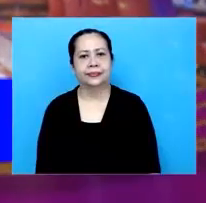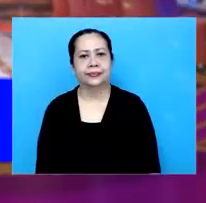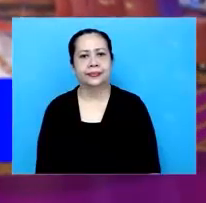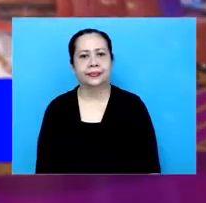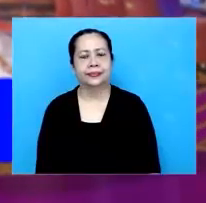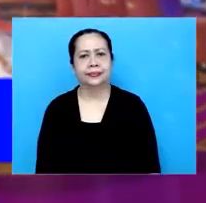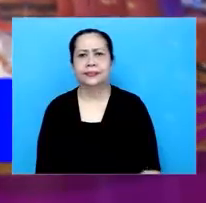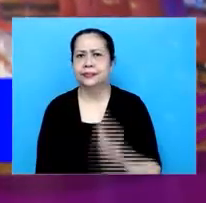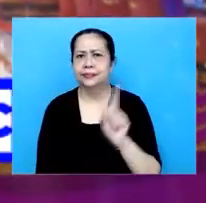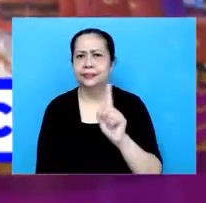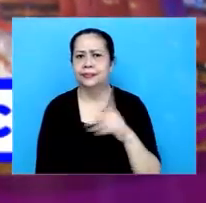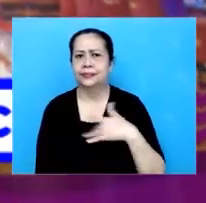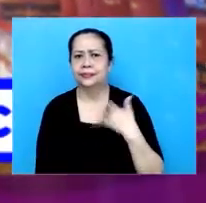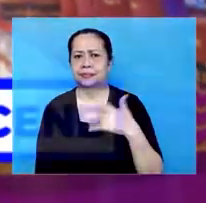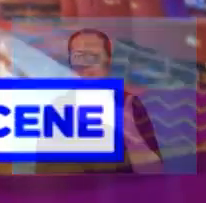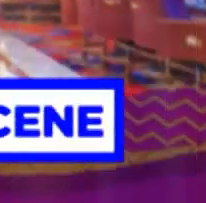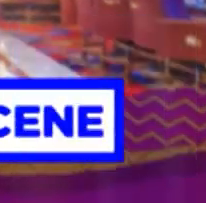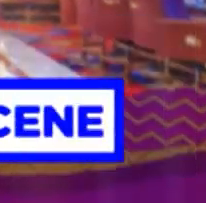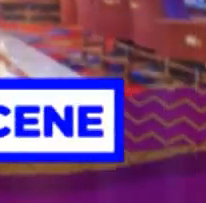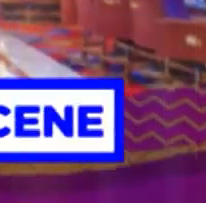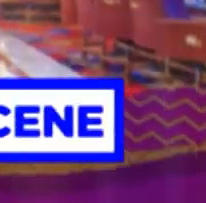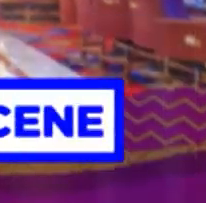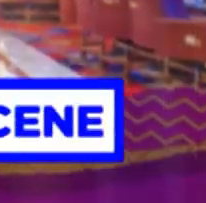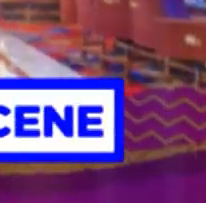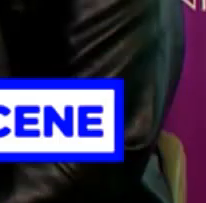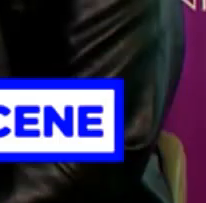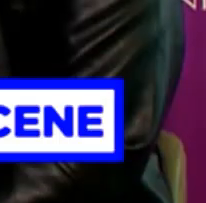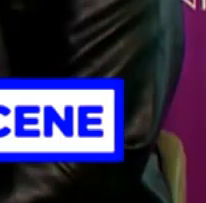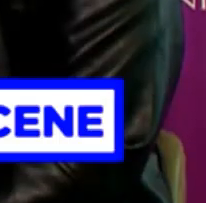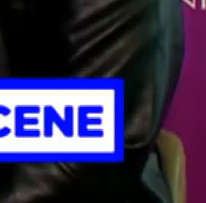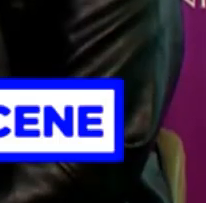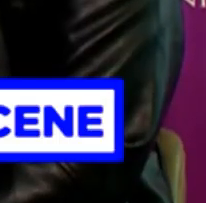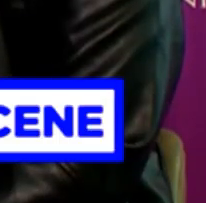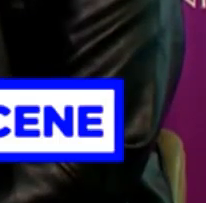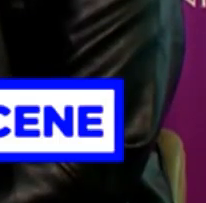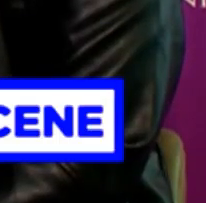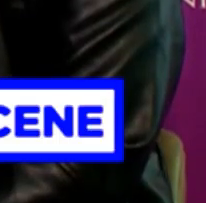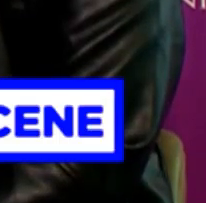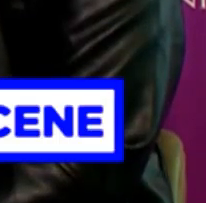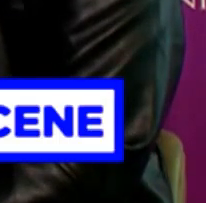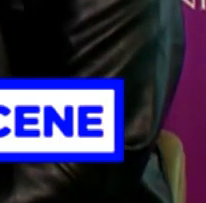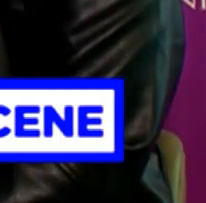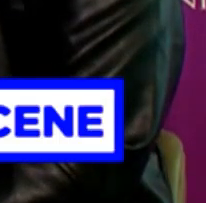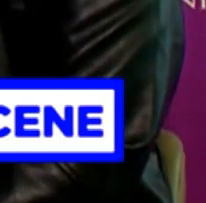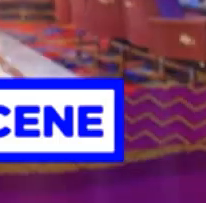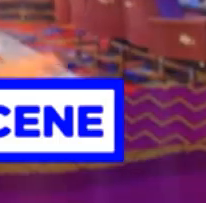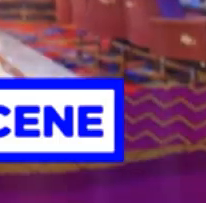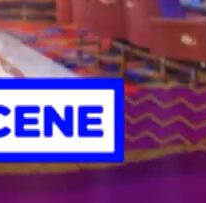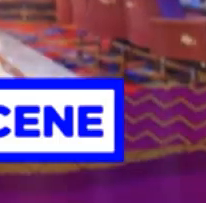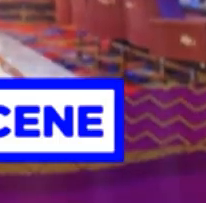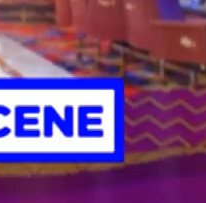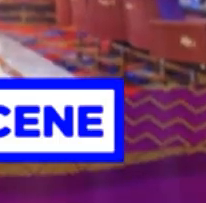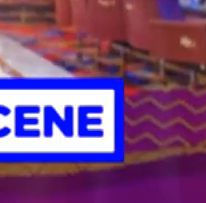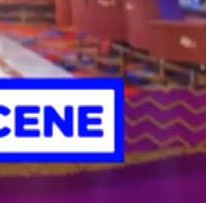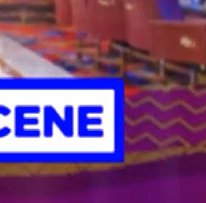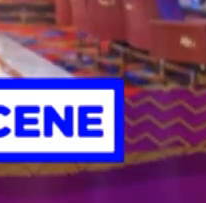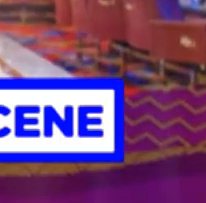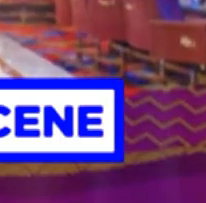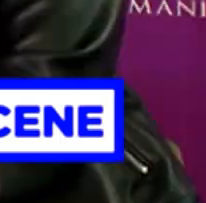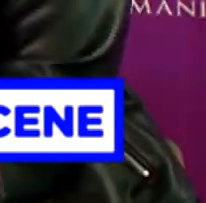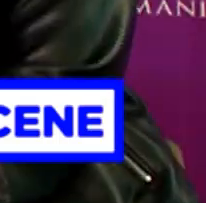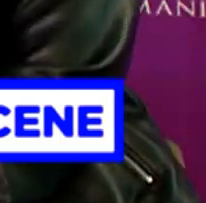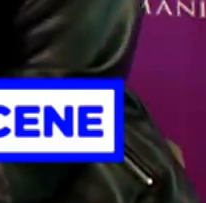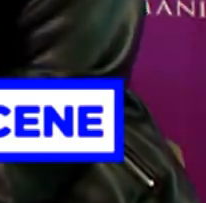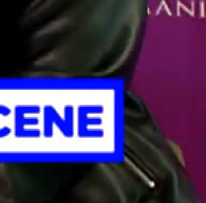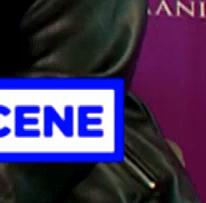Anong pakiramdam that 30 years hence, parang hindi pa tayo talaga nakaka-break into the global music scene, no?